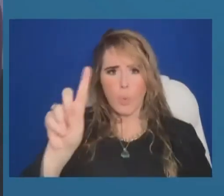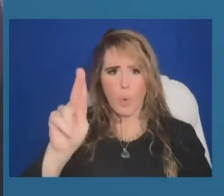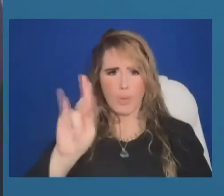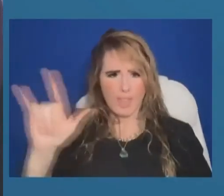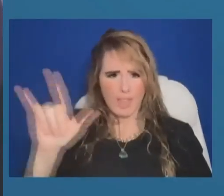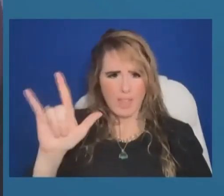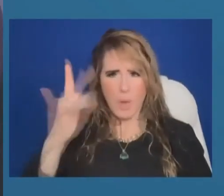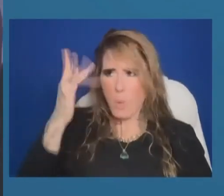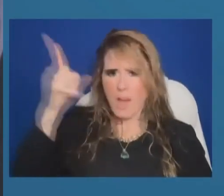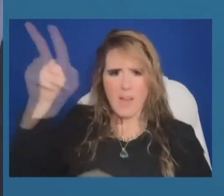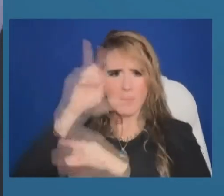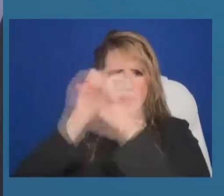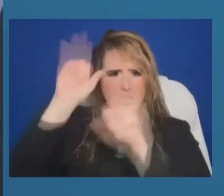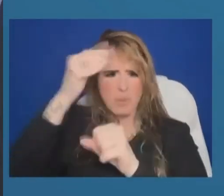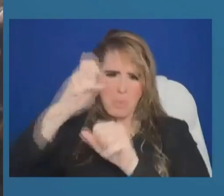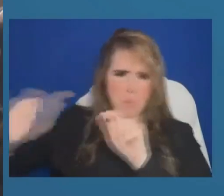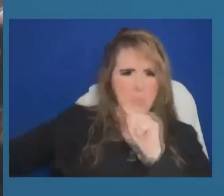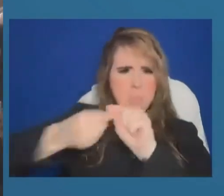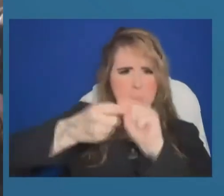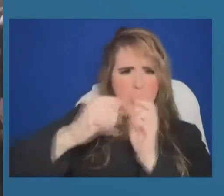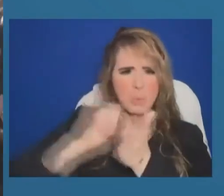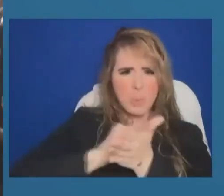York.